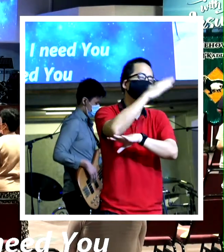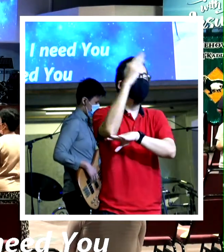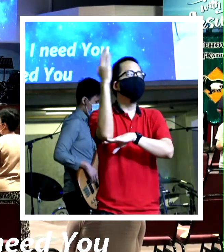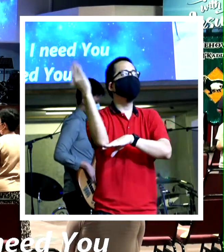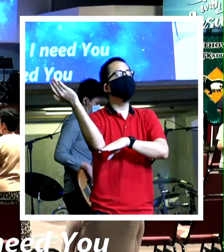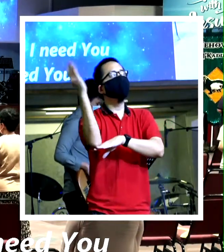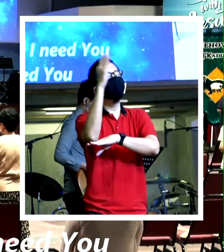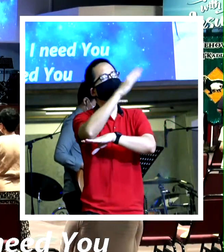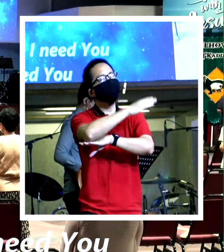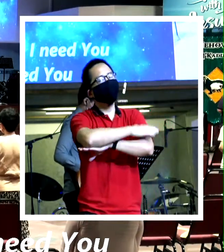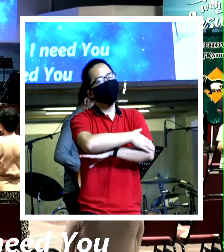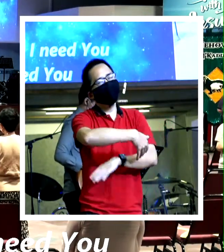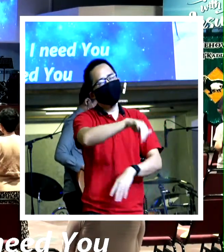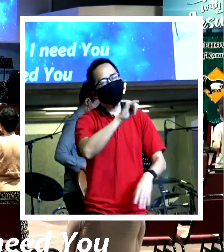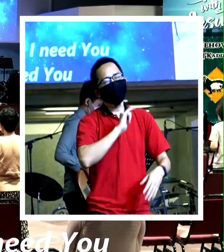And